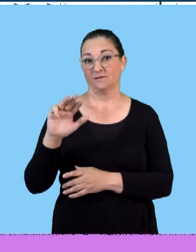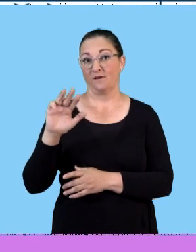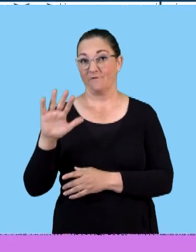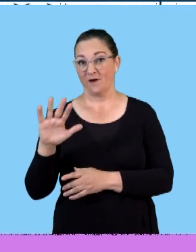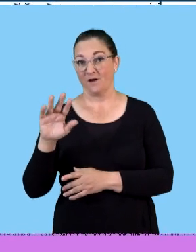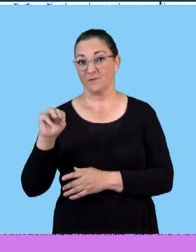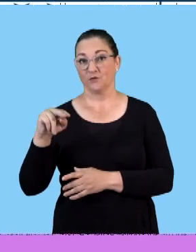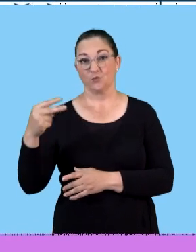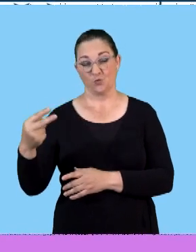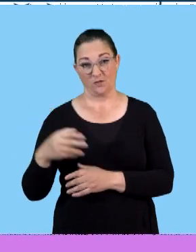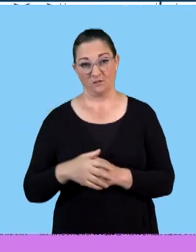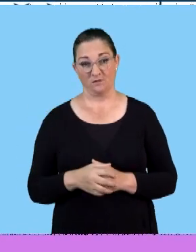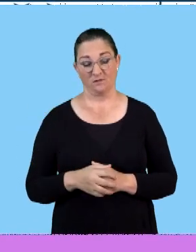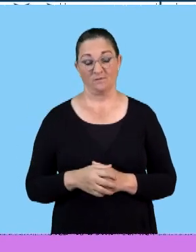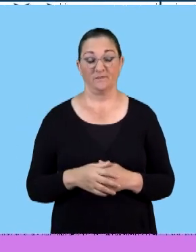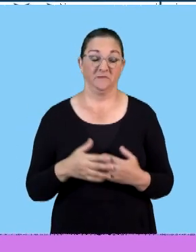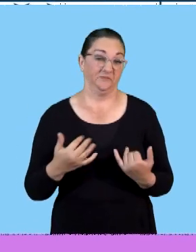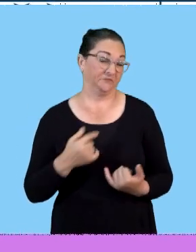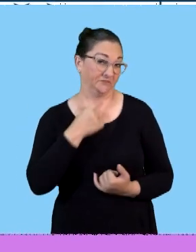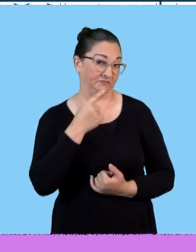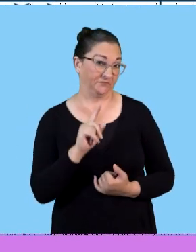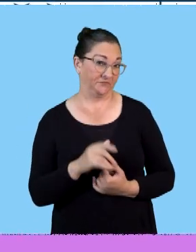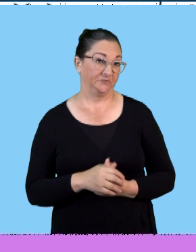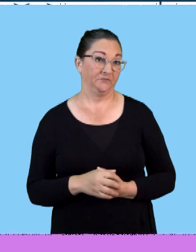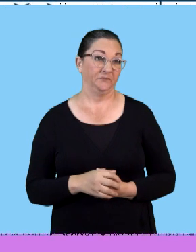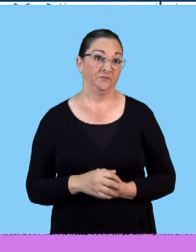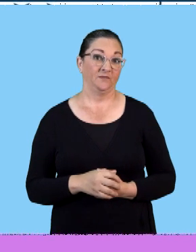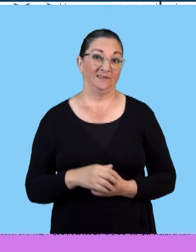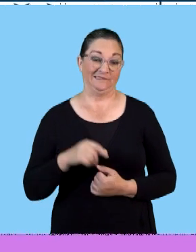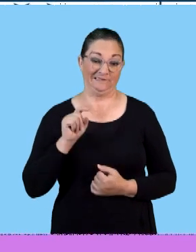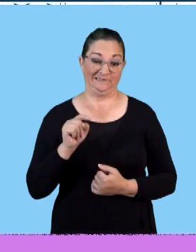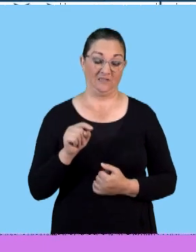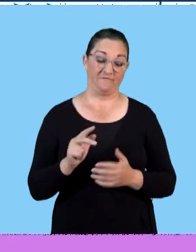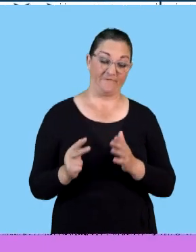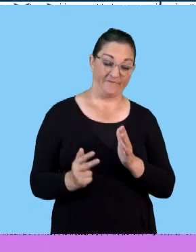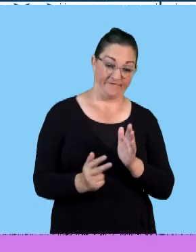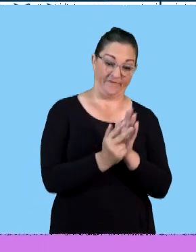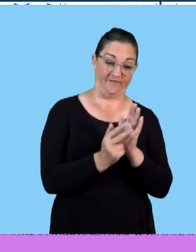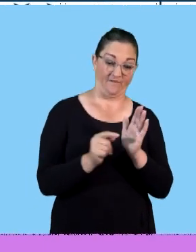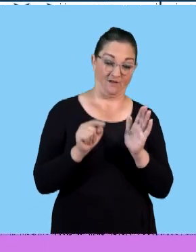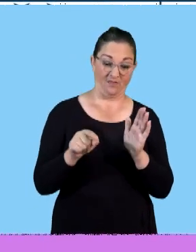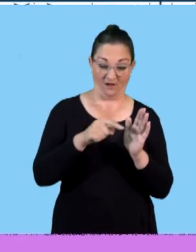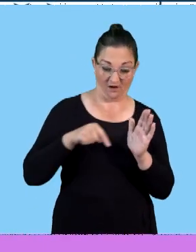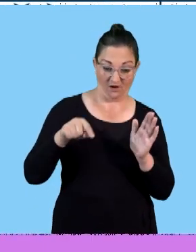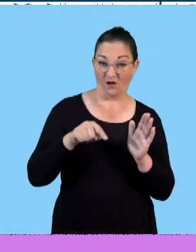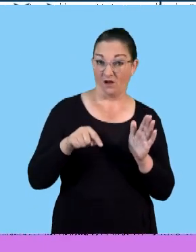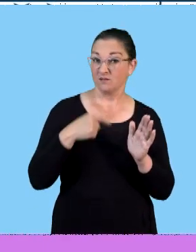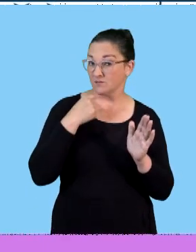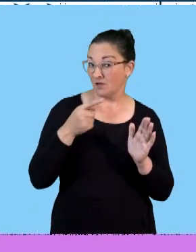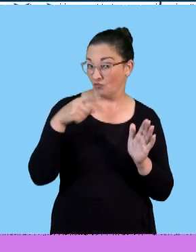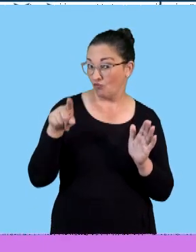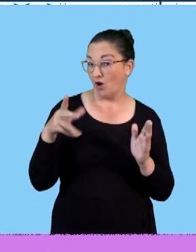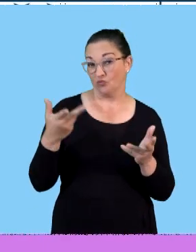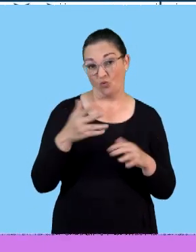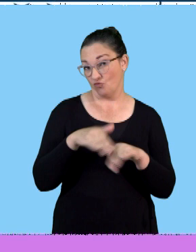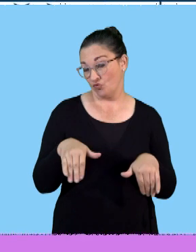263,056,095 square meters. Now, it says further on, verify, showing all calculations, whether his claim is